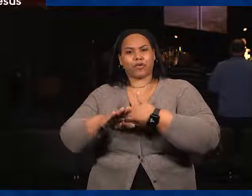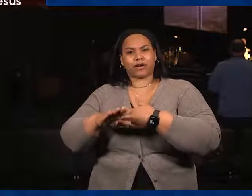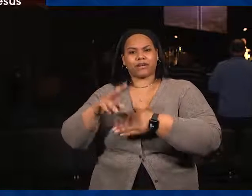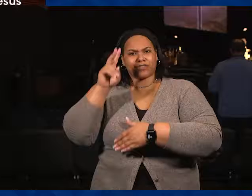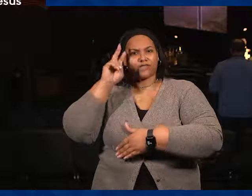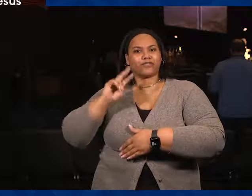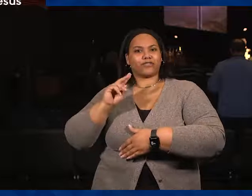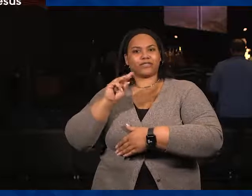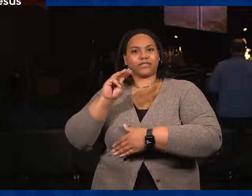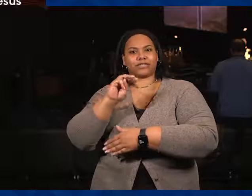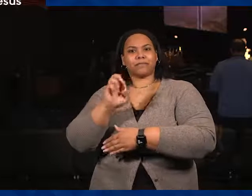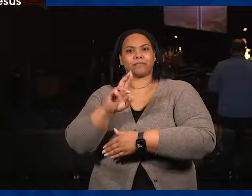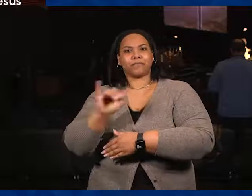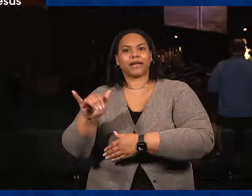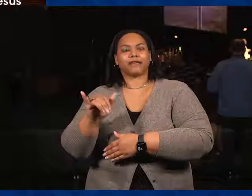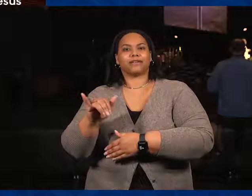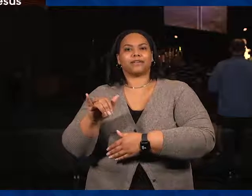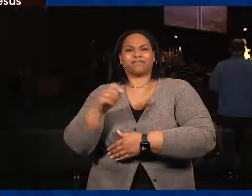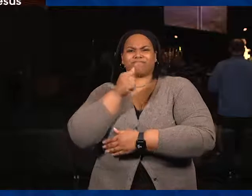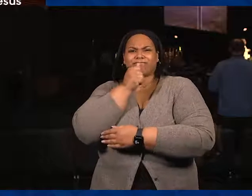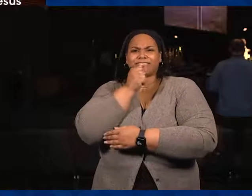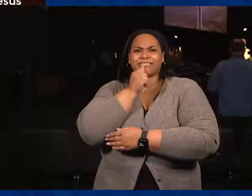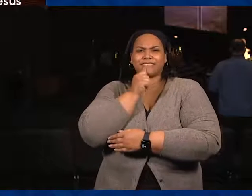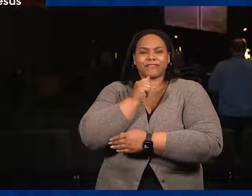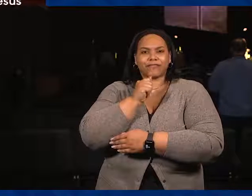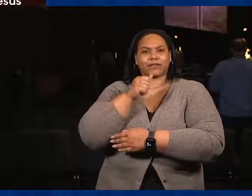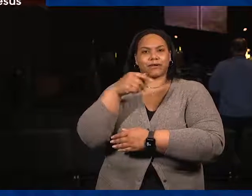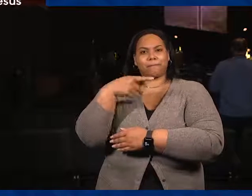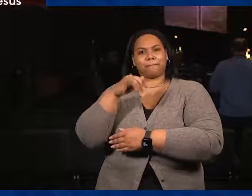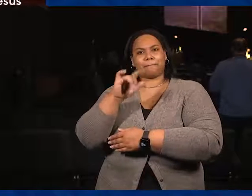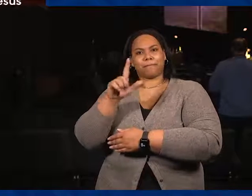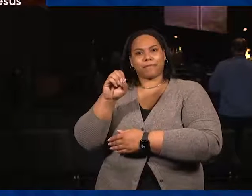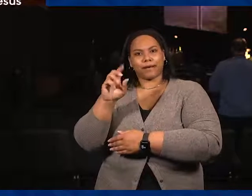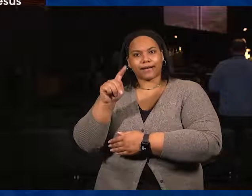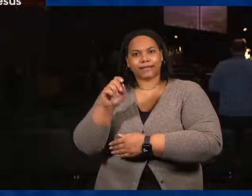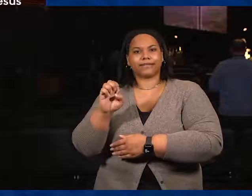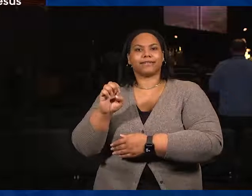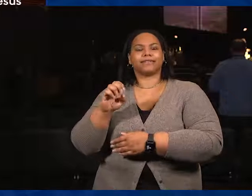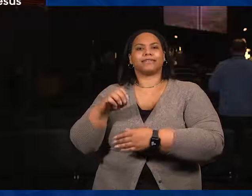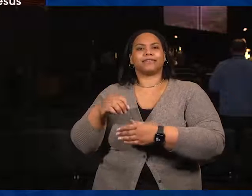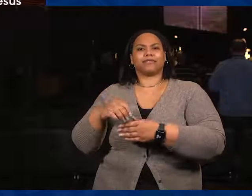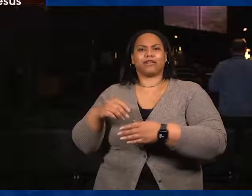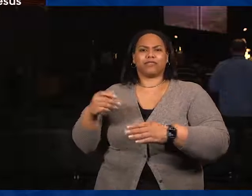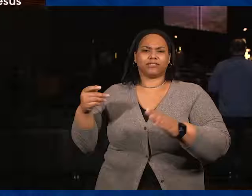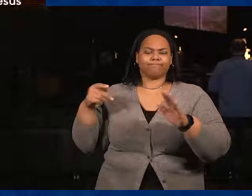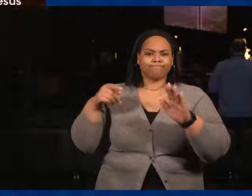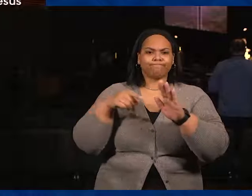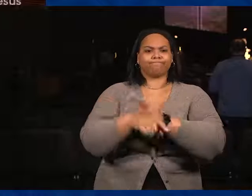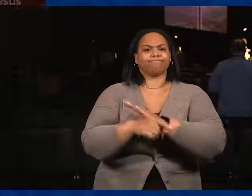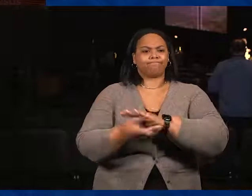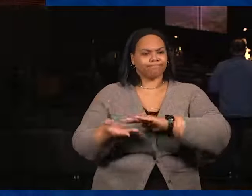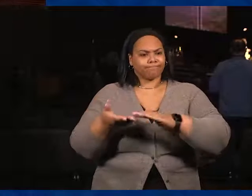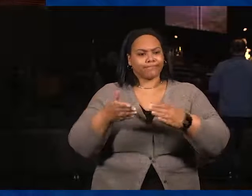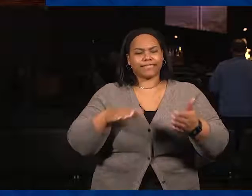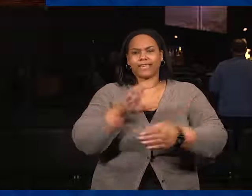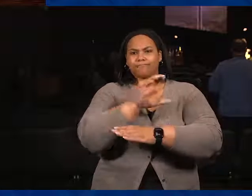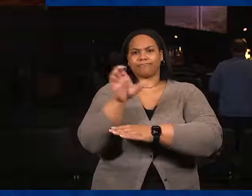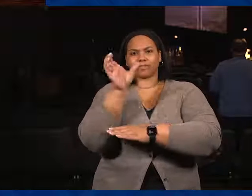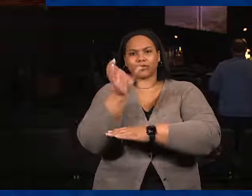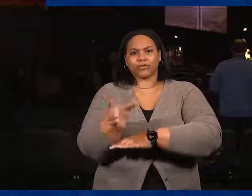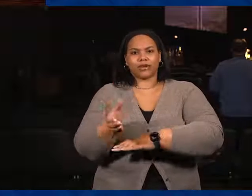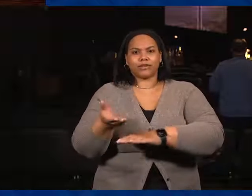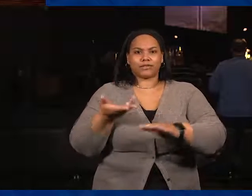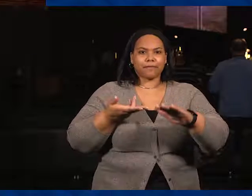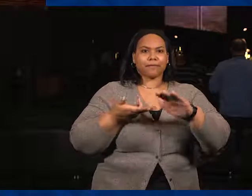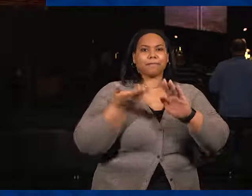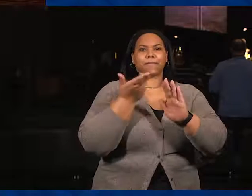Virgin Mary, suffered under Pontius Pilate, was crucified, dead, and buried. He